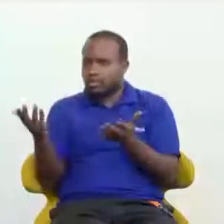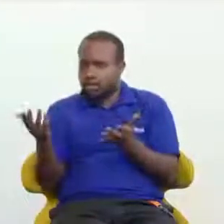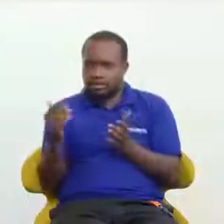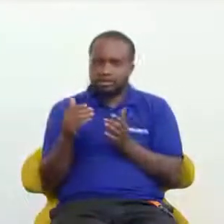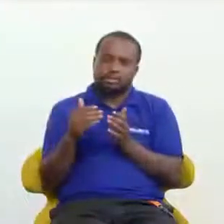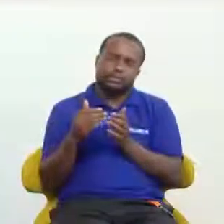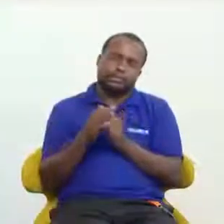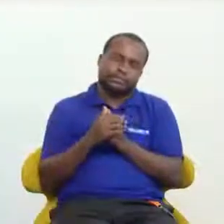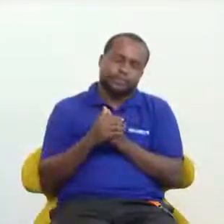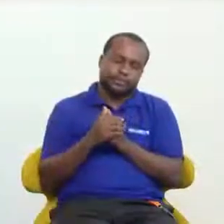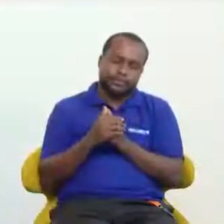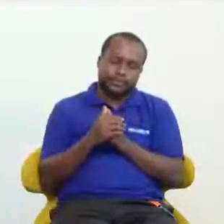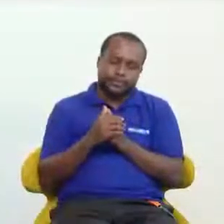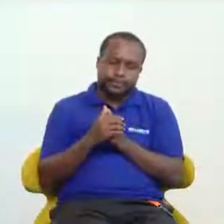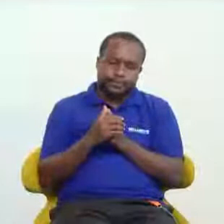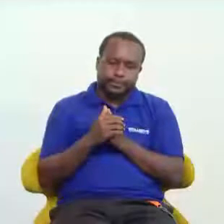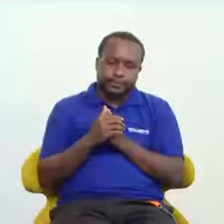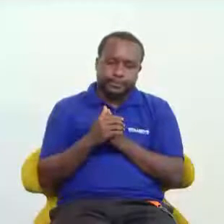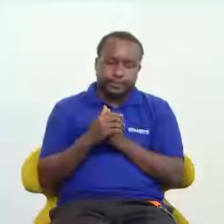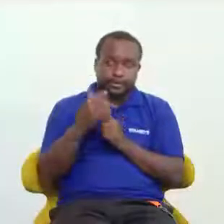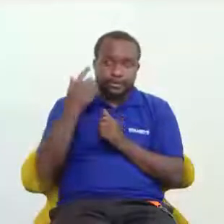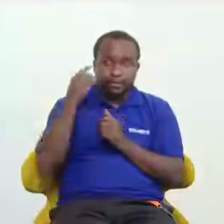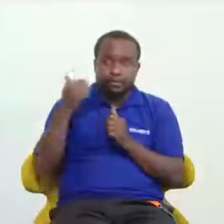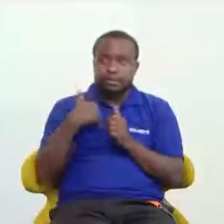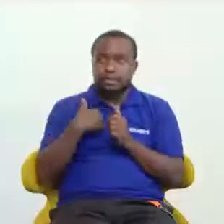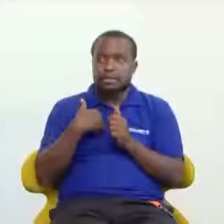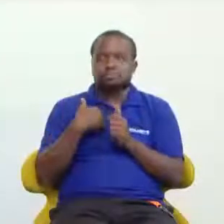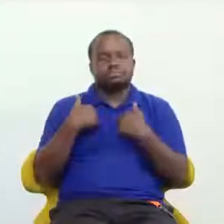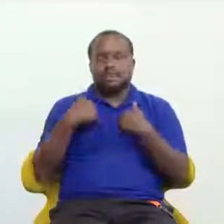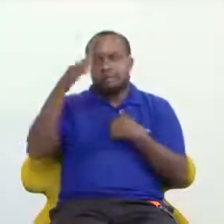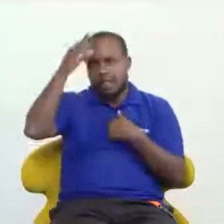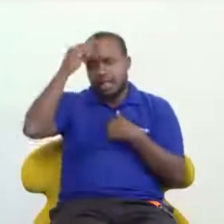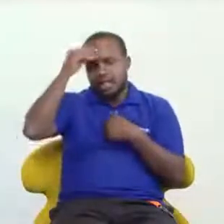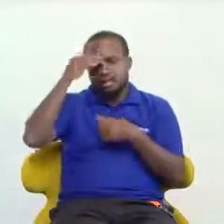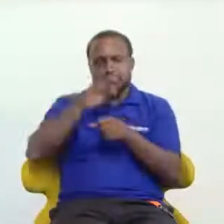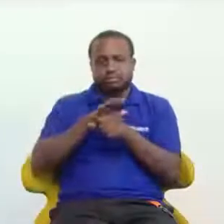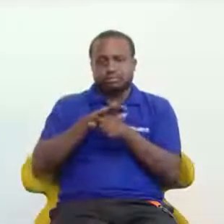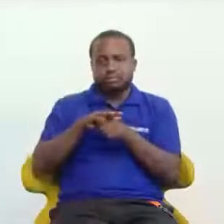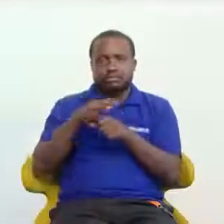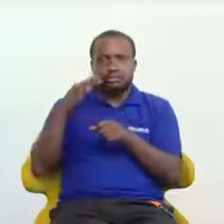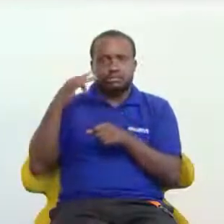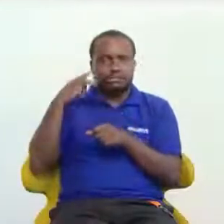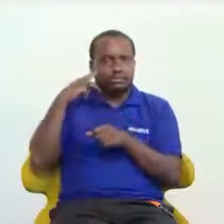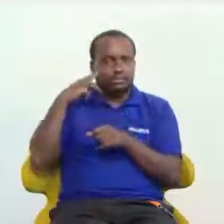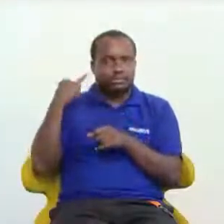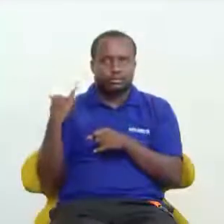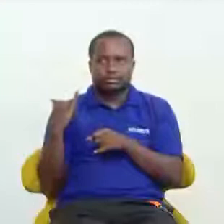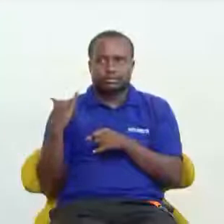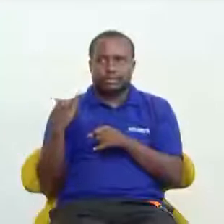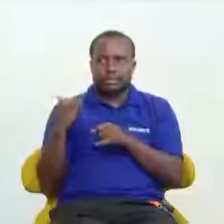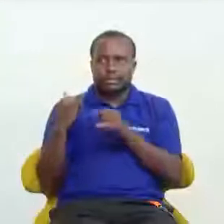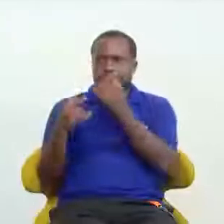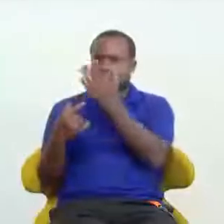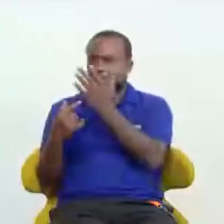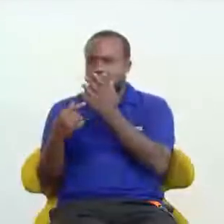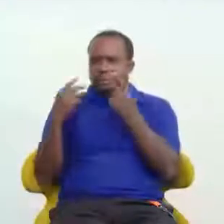together. And for me, it's been also a big personal learning. Coming from California, I thought technology can solve everything.